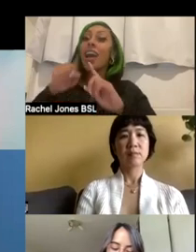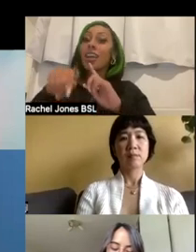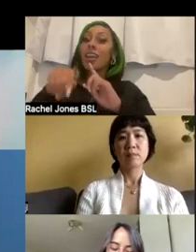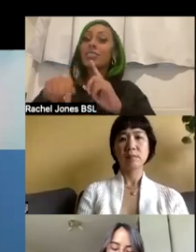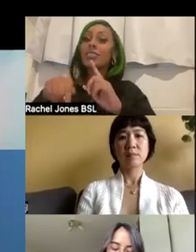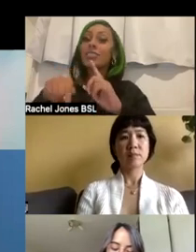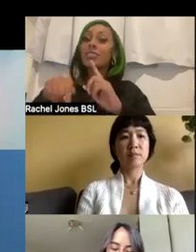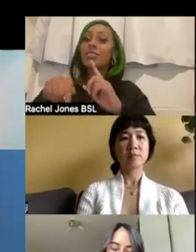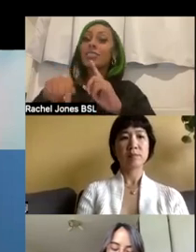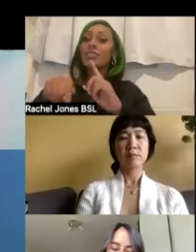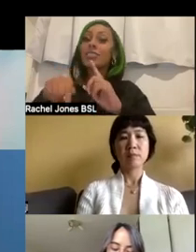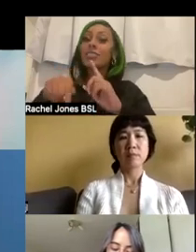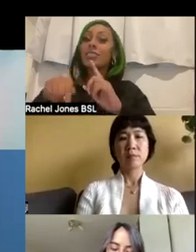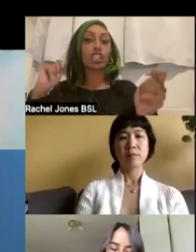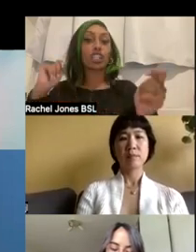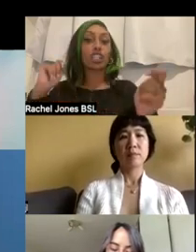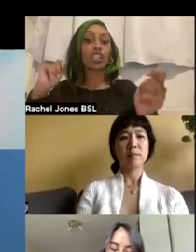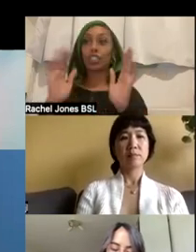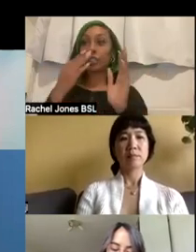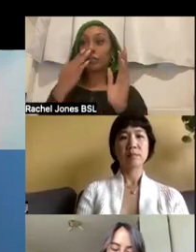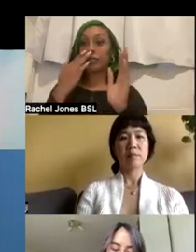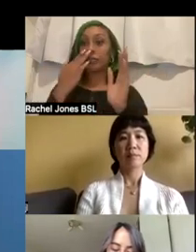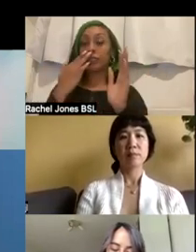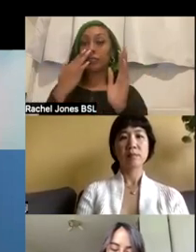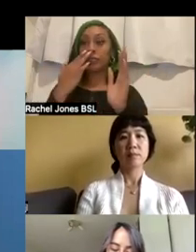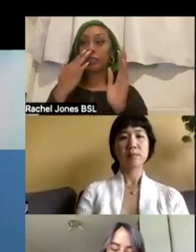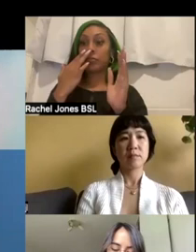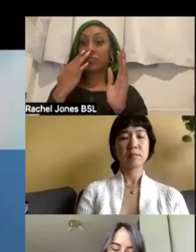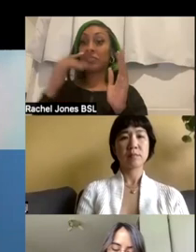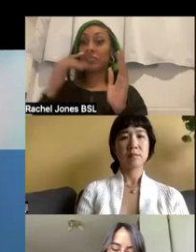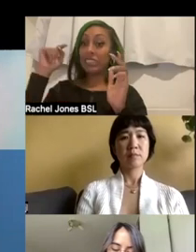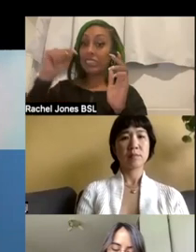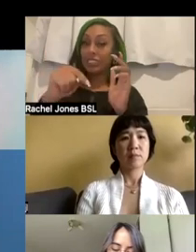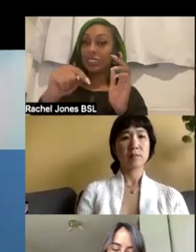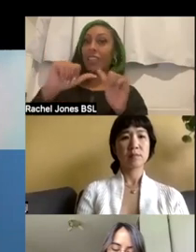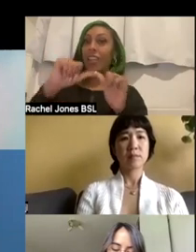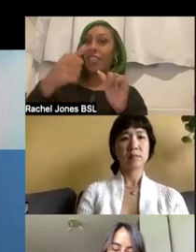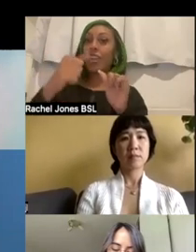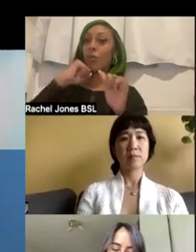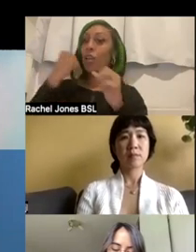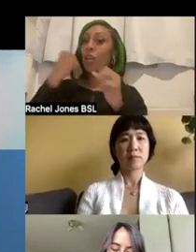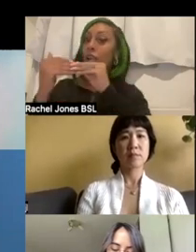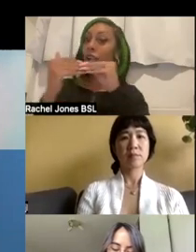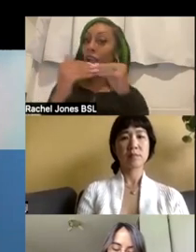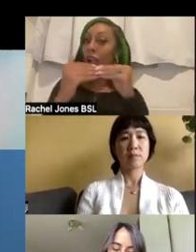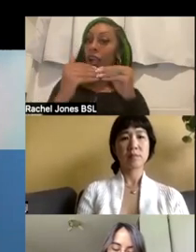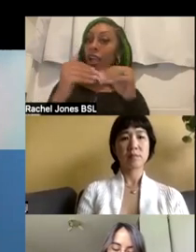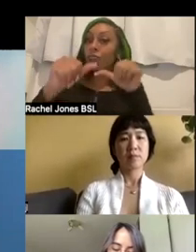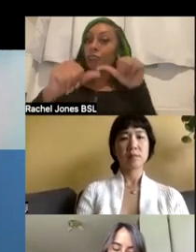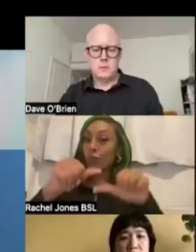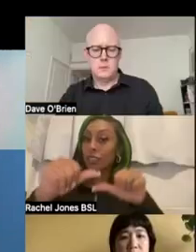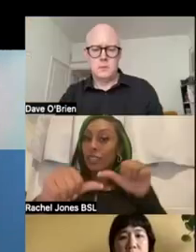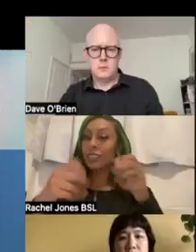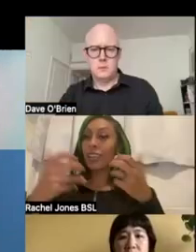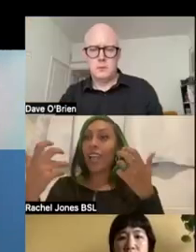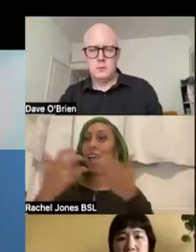Because this then will guide the research process and how we interact both with our collaborators